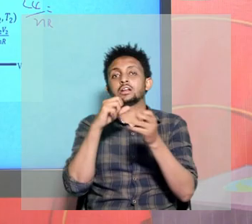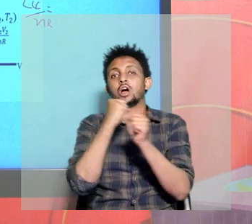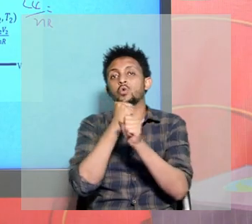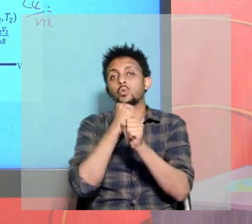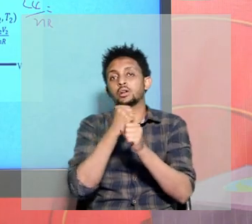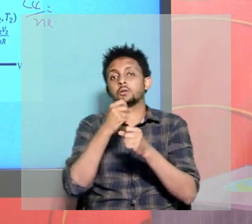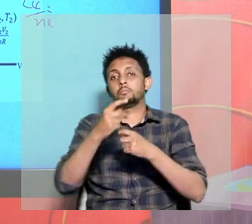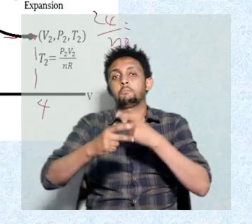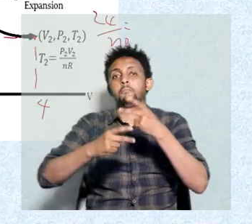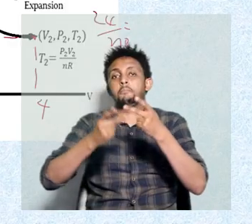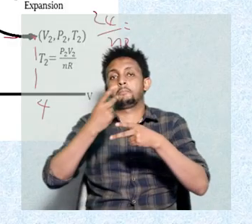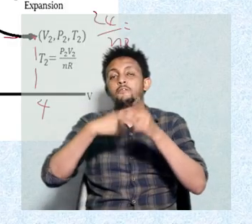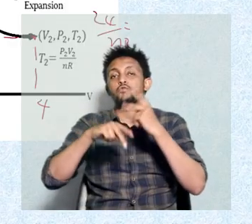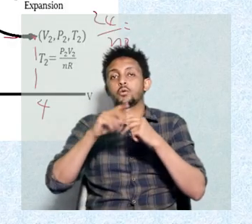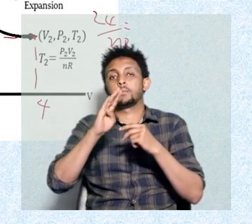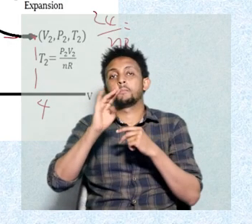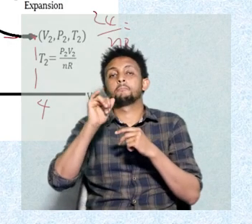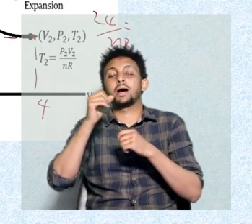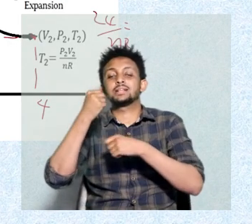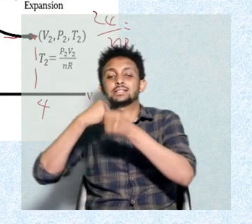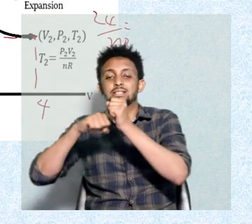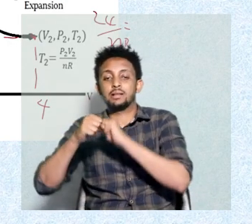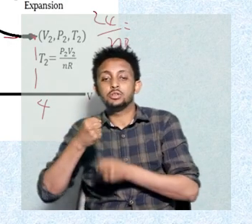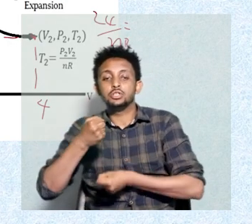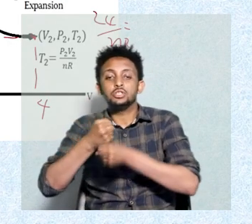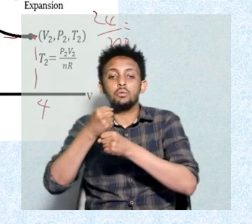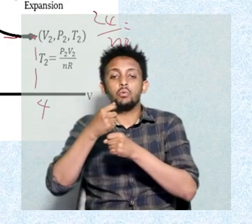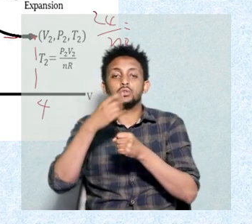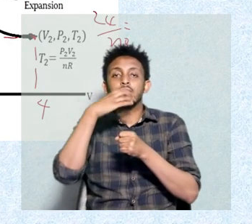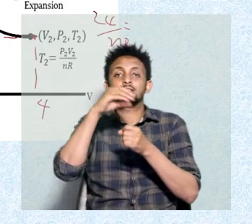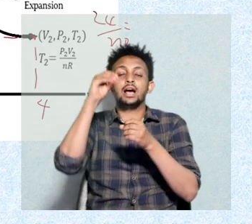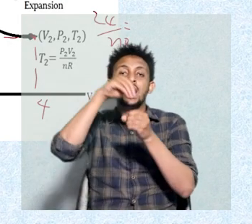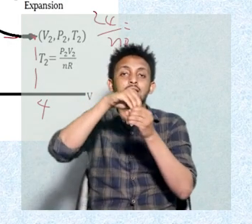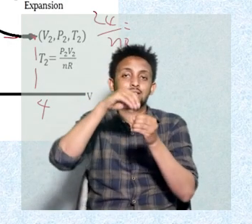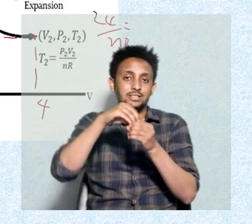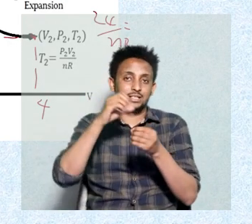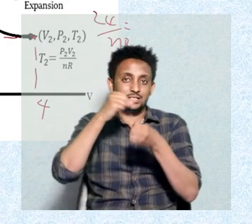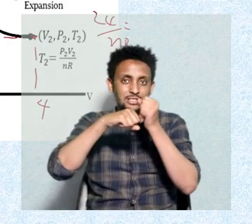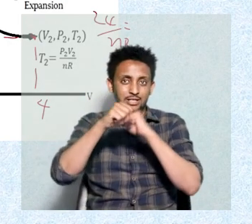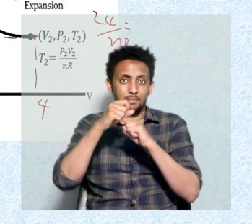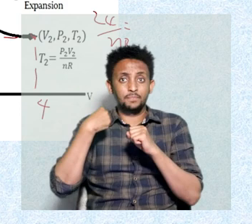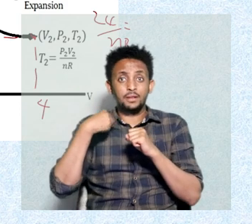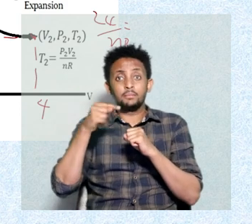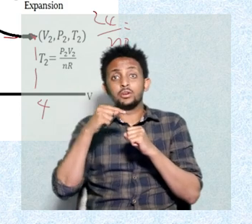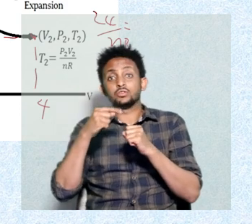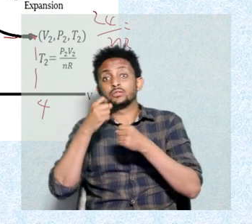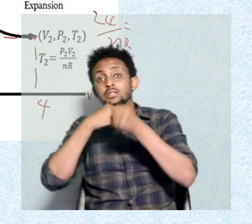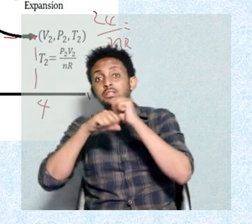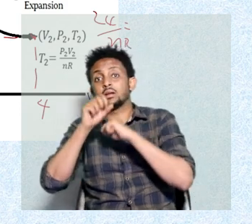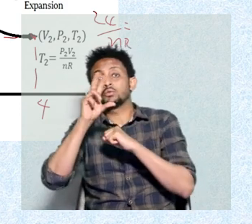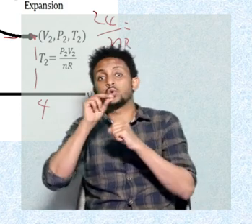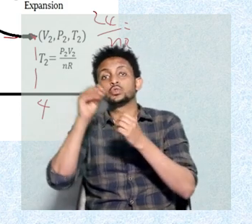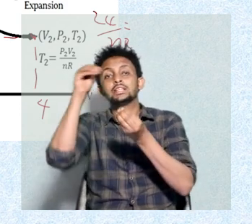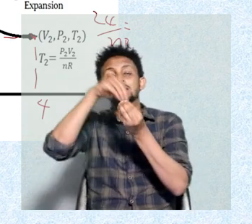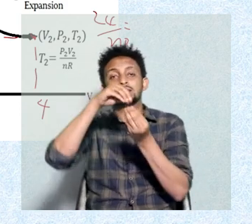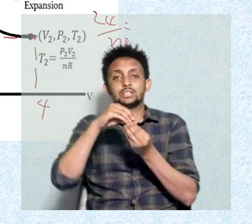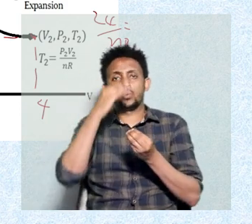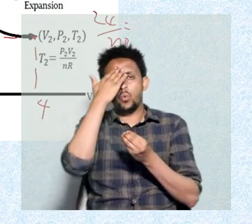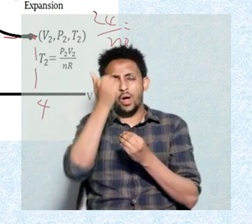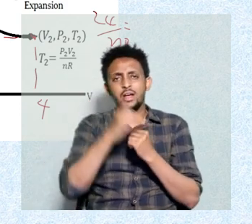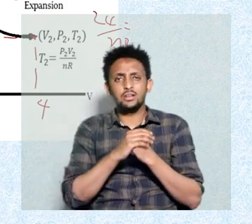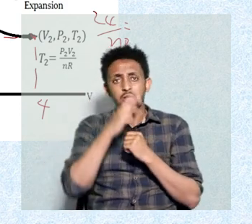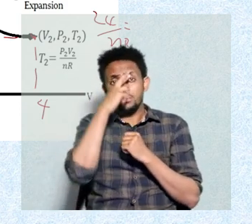work performed by the system. Suppose if heat is added to the system, the temperature of the system does not increase.